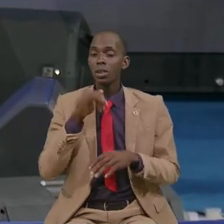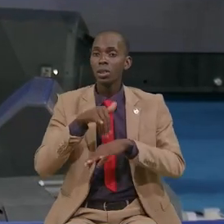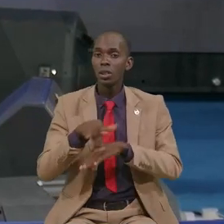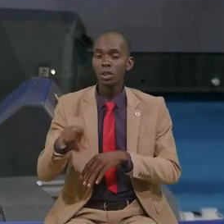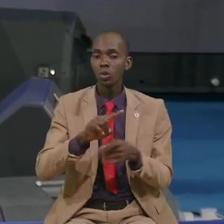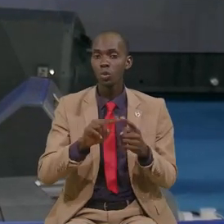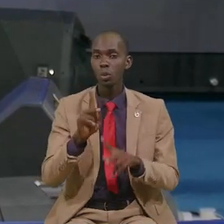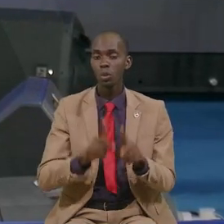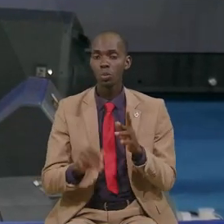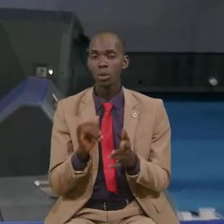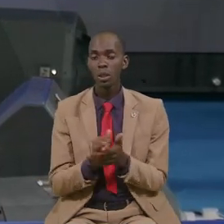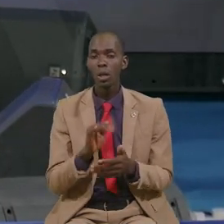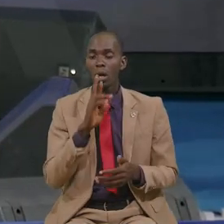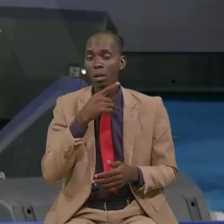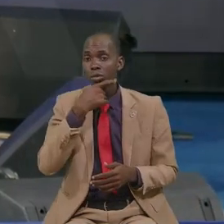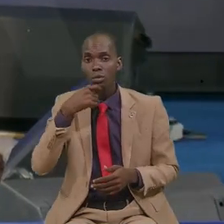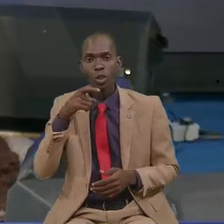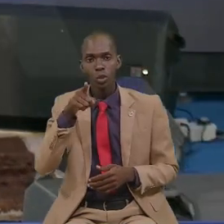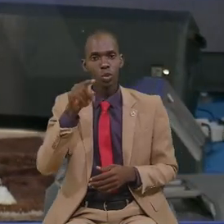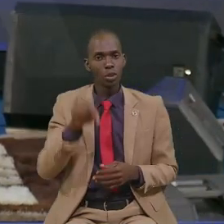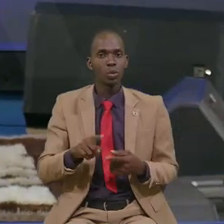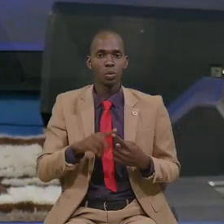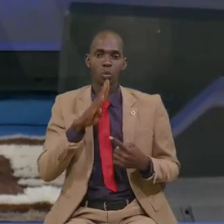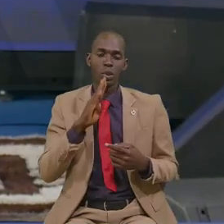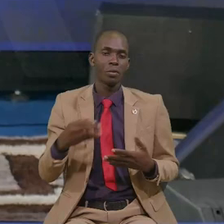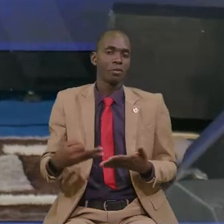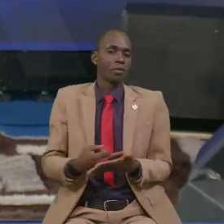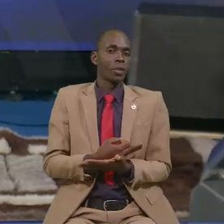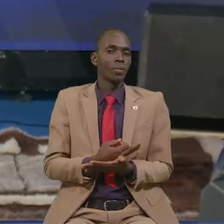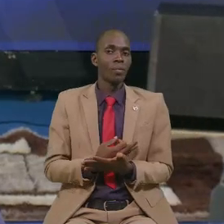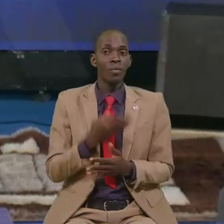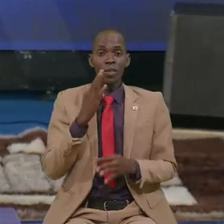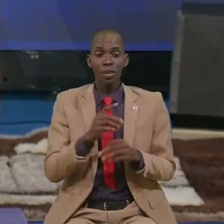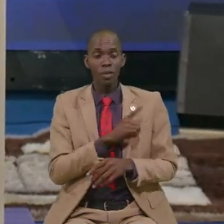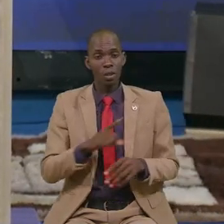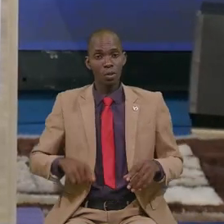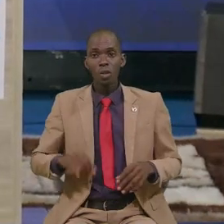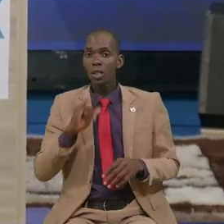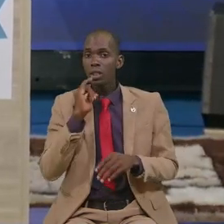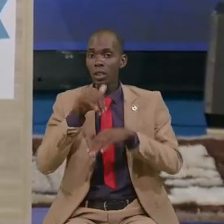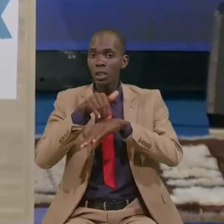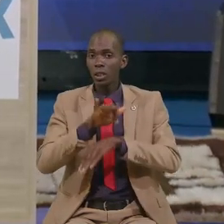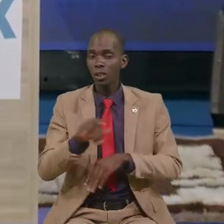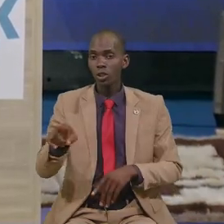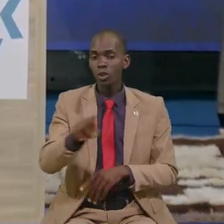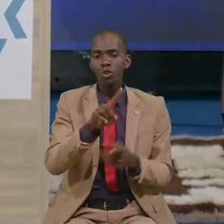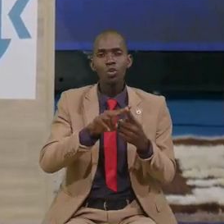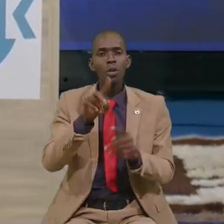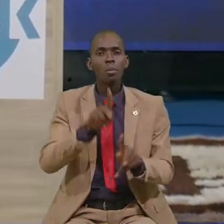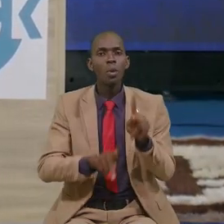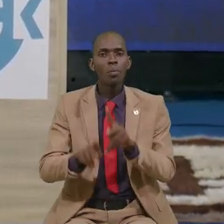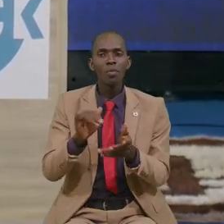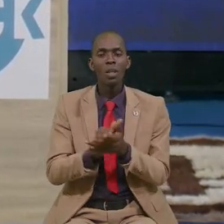yourself, you have to be fresh. If the Lord is telling you, sending you to the people who are dry, who